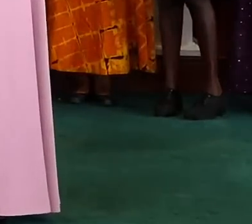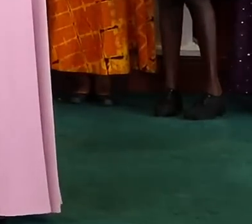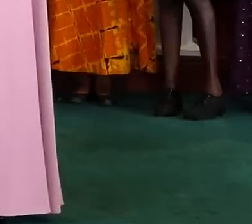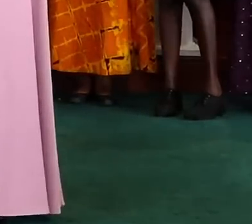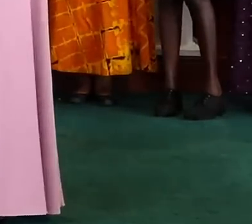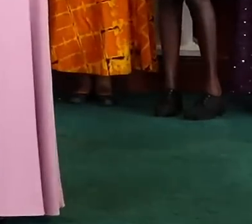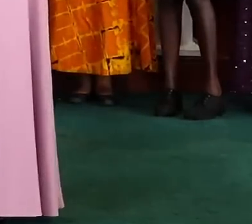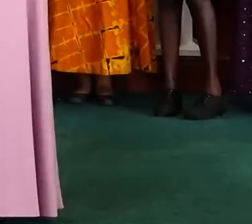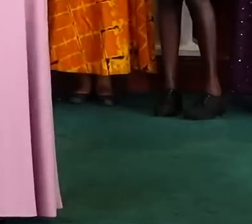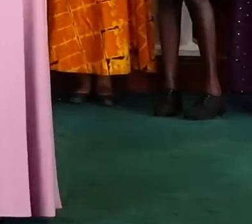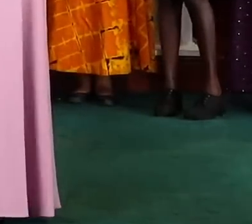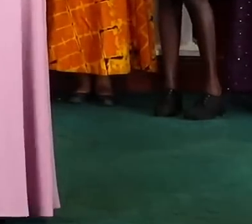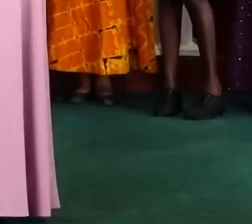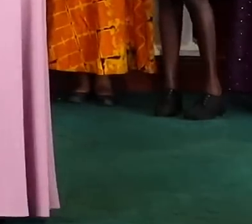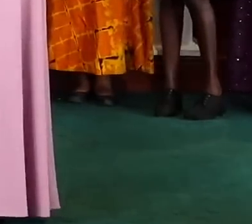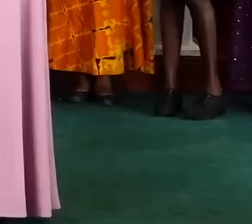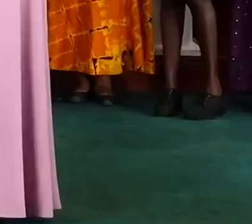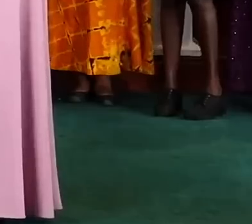Zion. Sing beautiful.